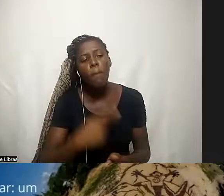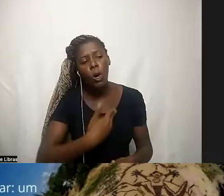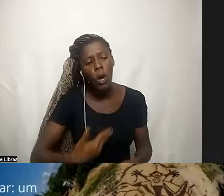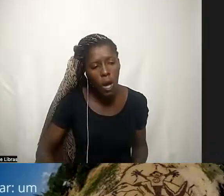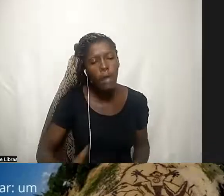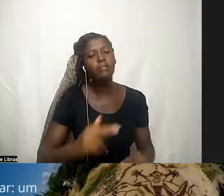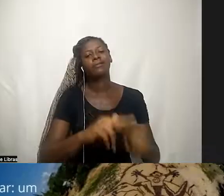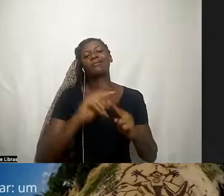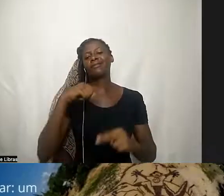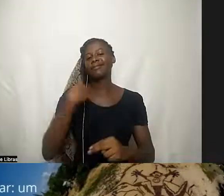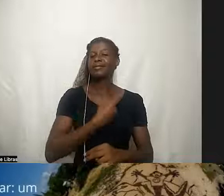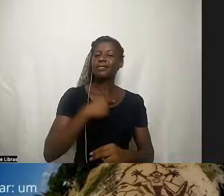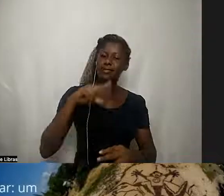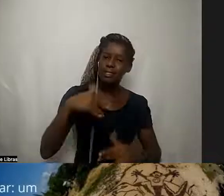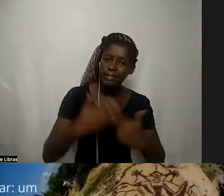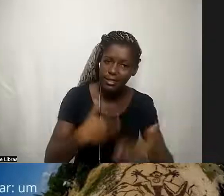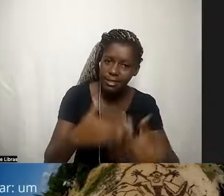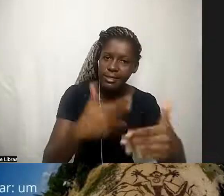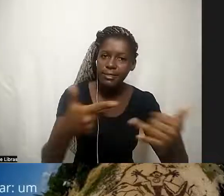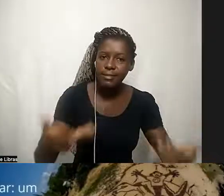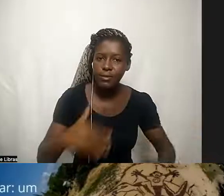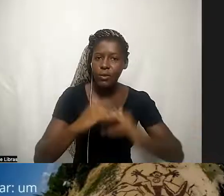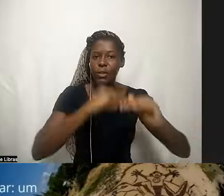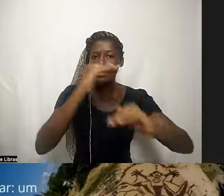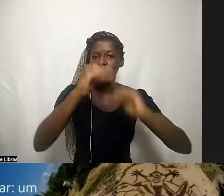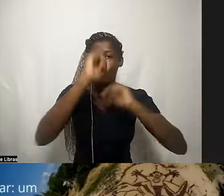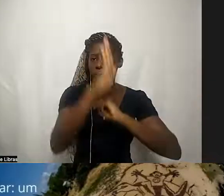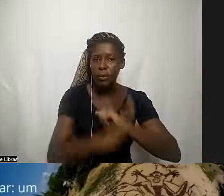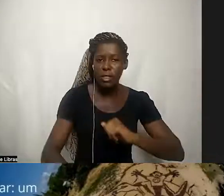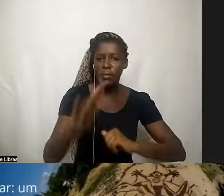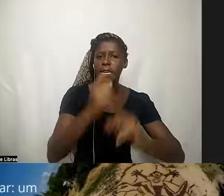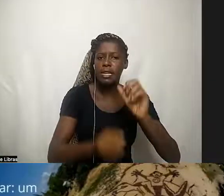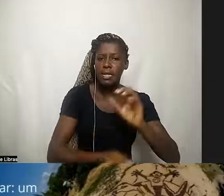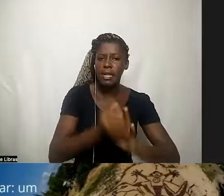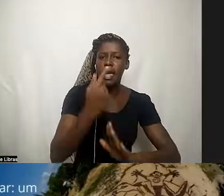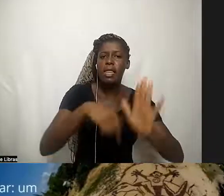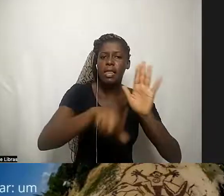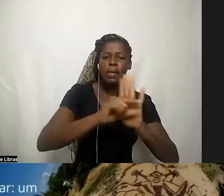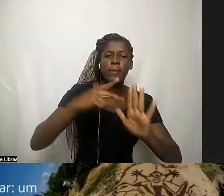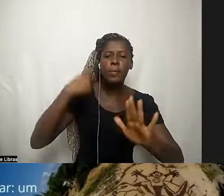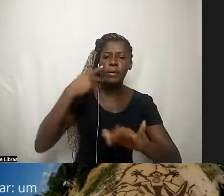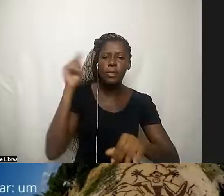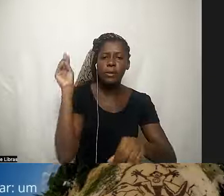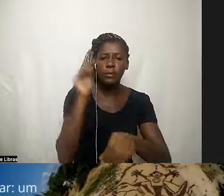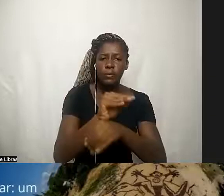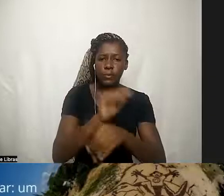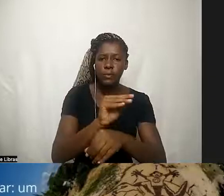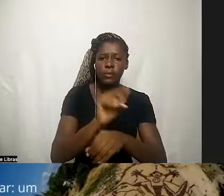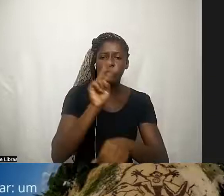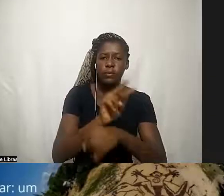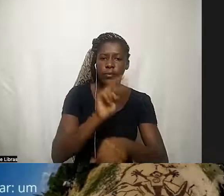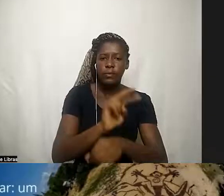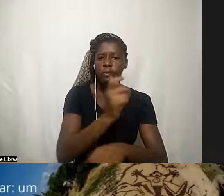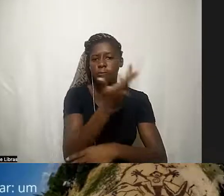policies. And that's how we contribute for an evolution in our country, so our policies really protect